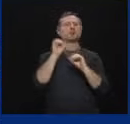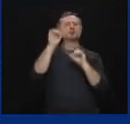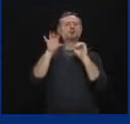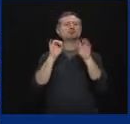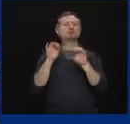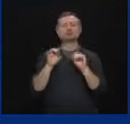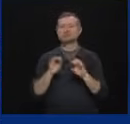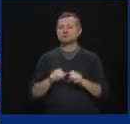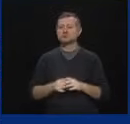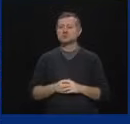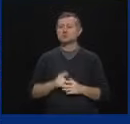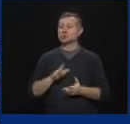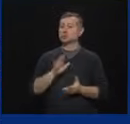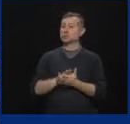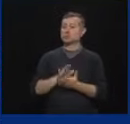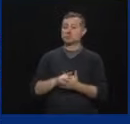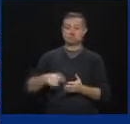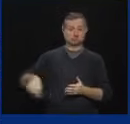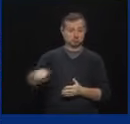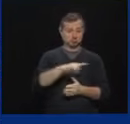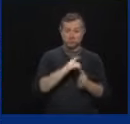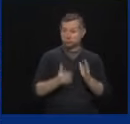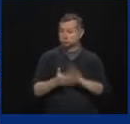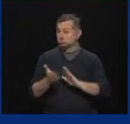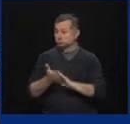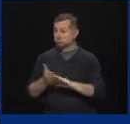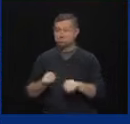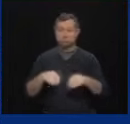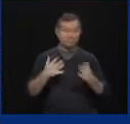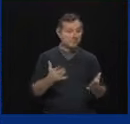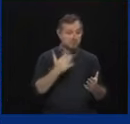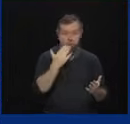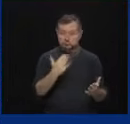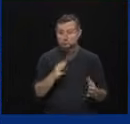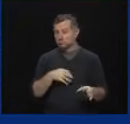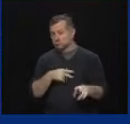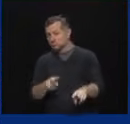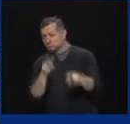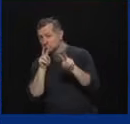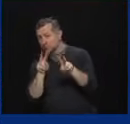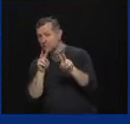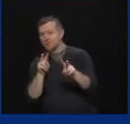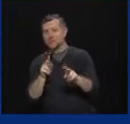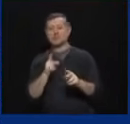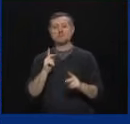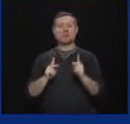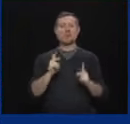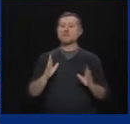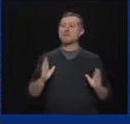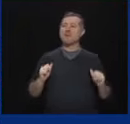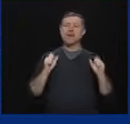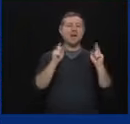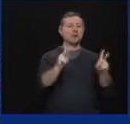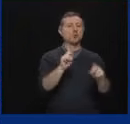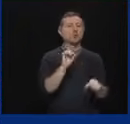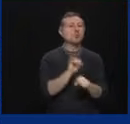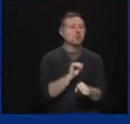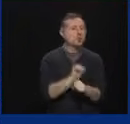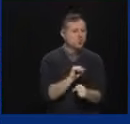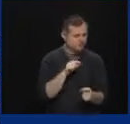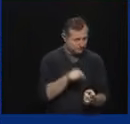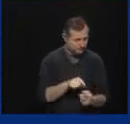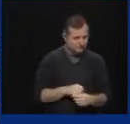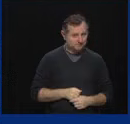underway. We're also looking forward to making sure that we get people back to work. And we're seeing our ridership